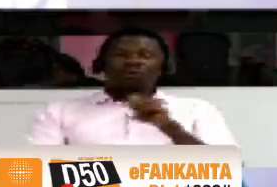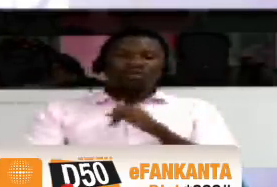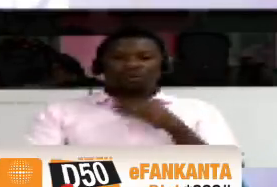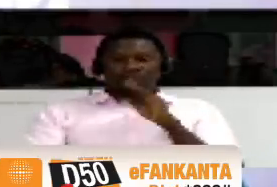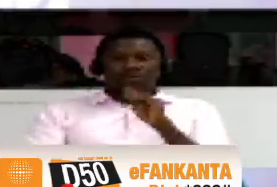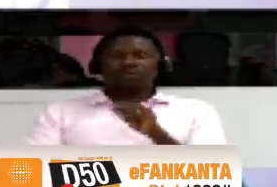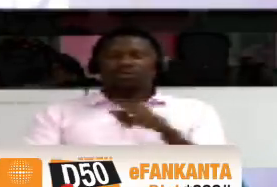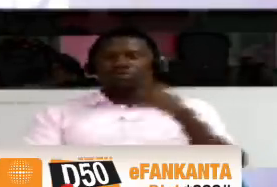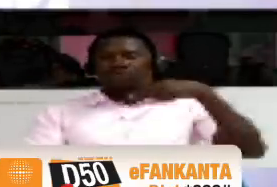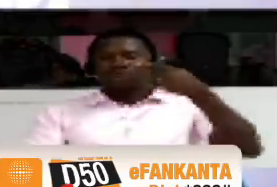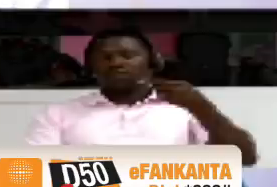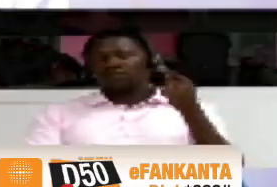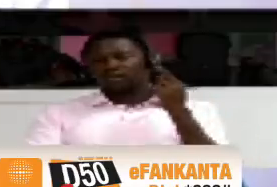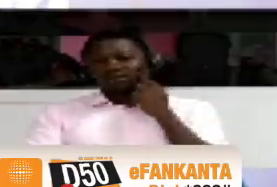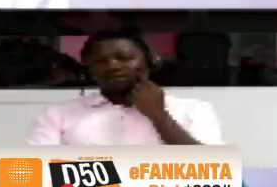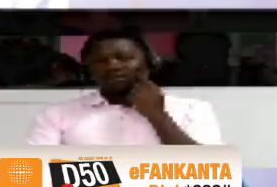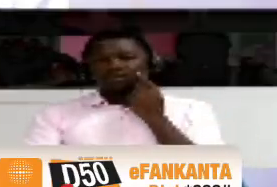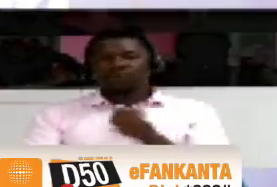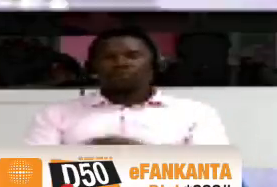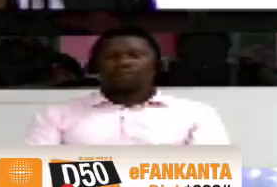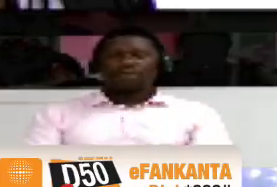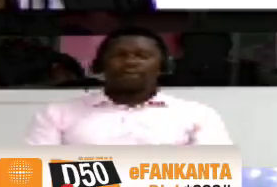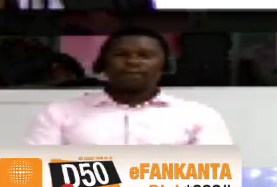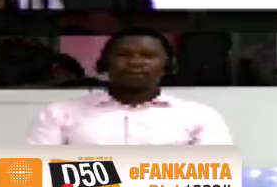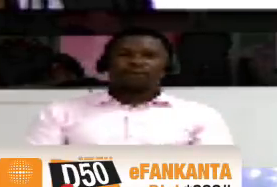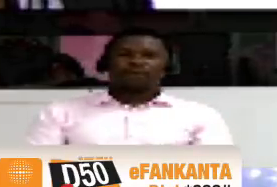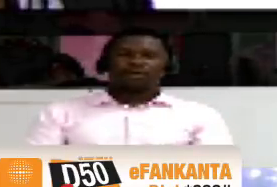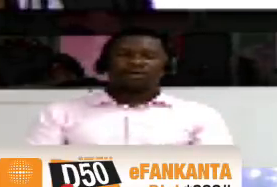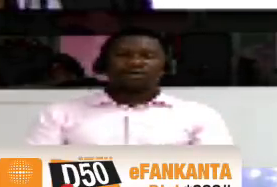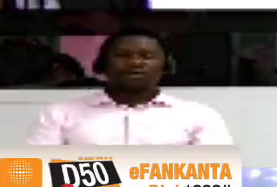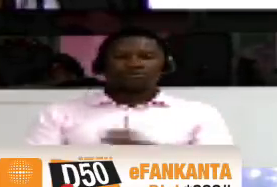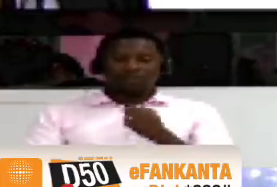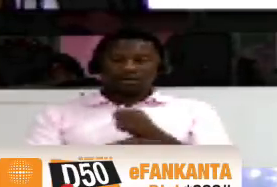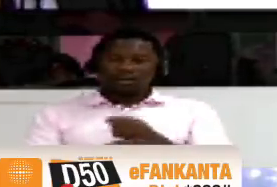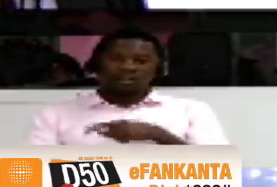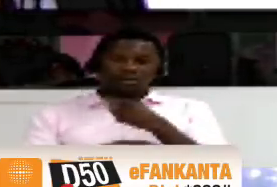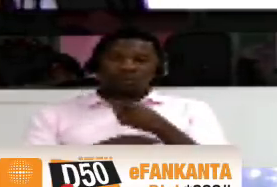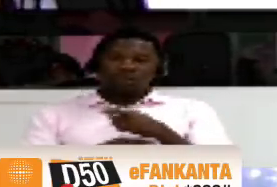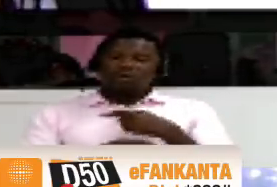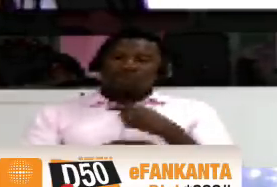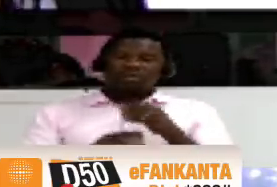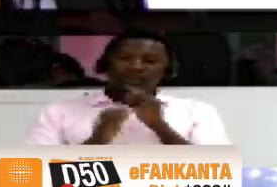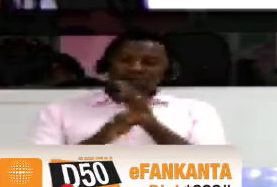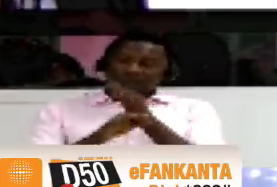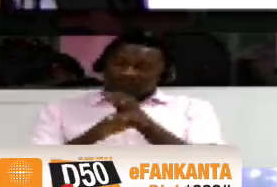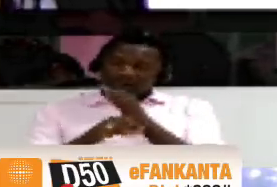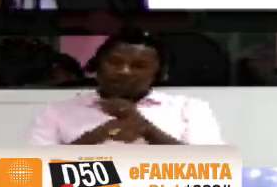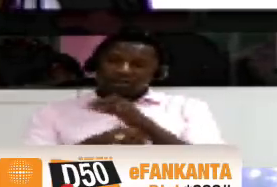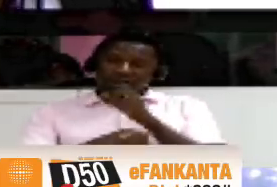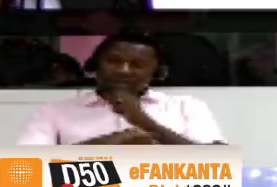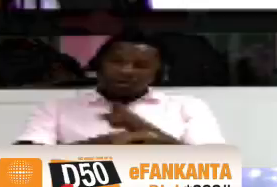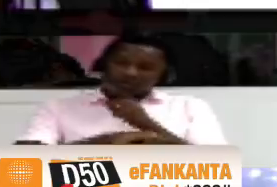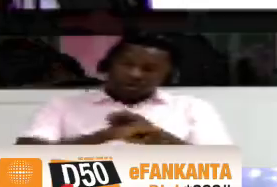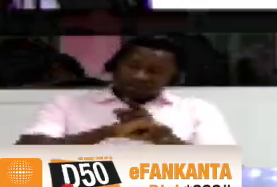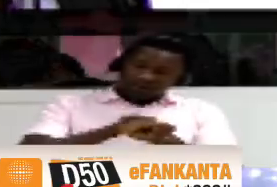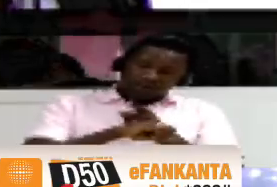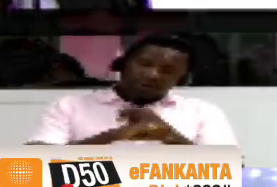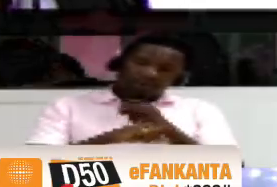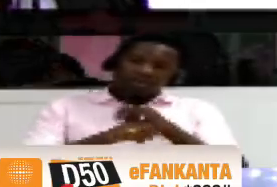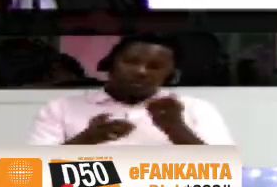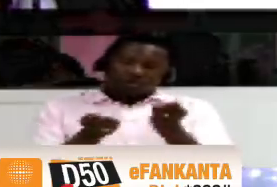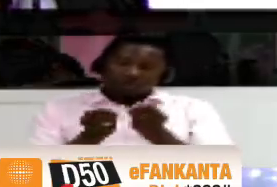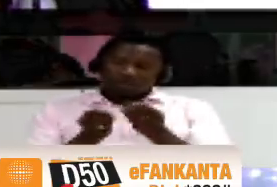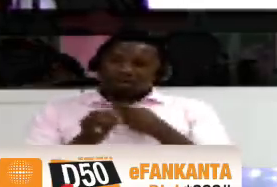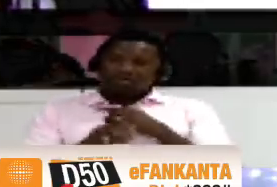the following day. So in essence, you were reassuring the students that steps were being taken by the authorities. Exactly. And